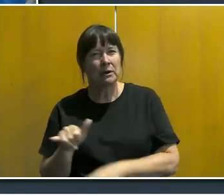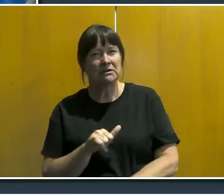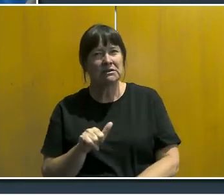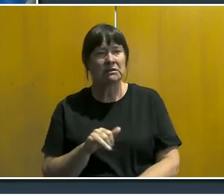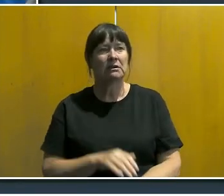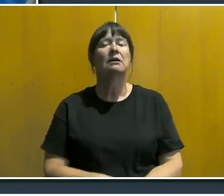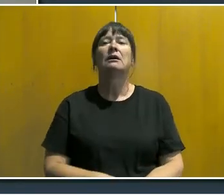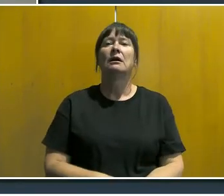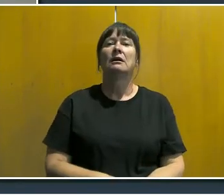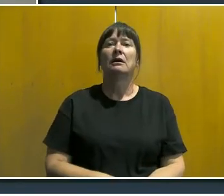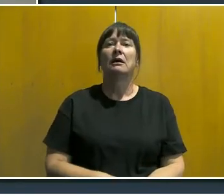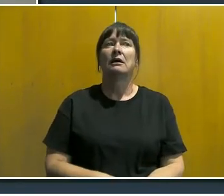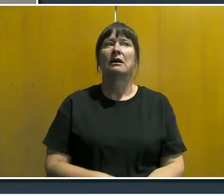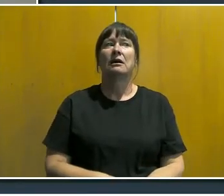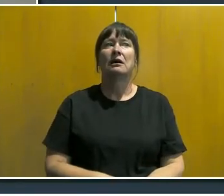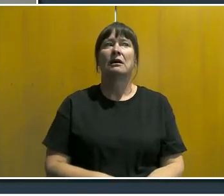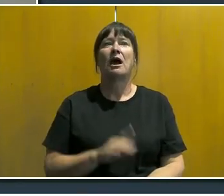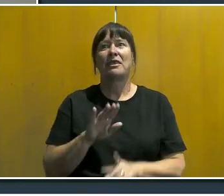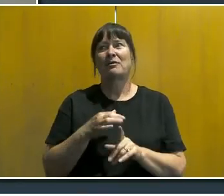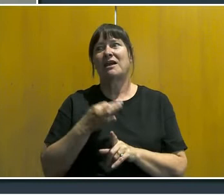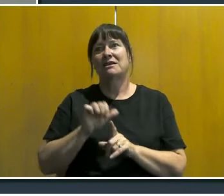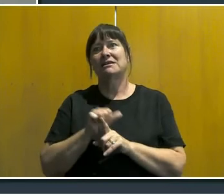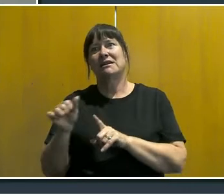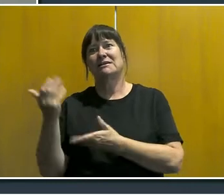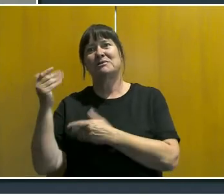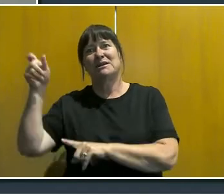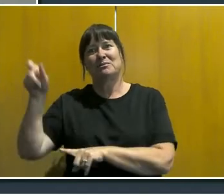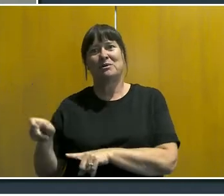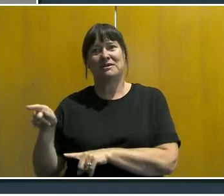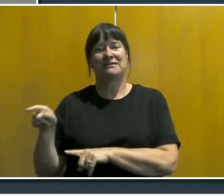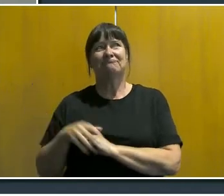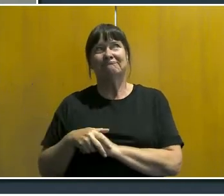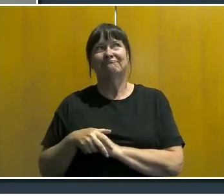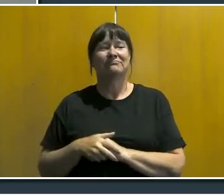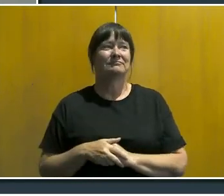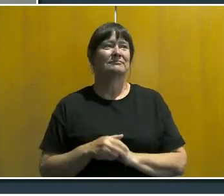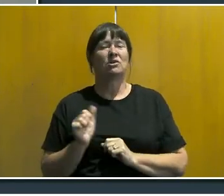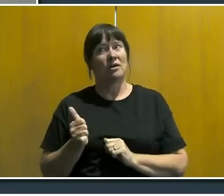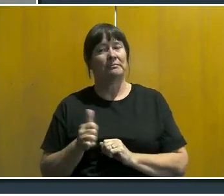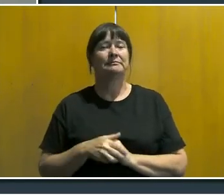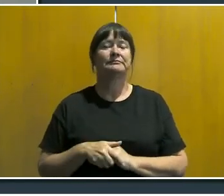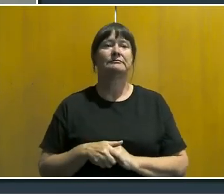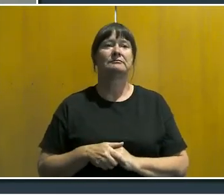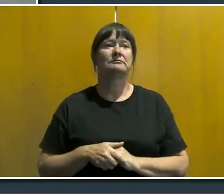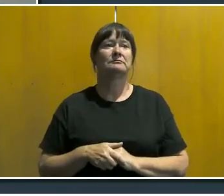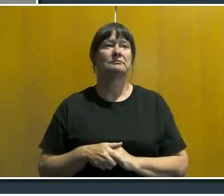be the question for the next presenter. Okay. The landowner. Yep. Okay.